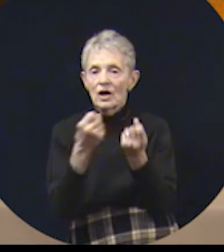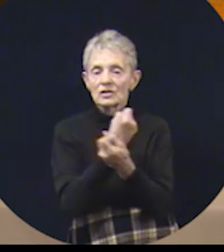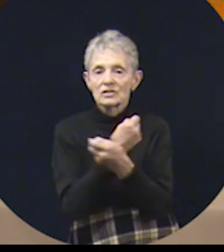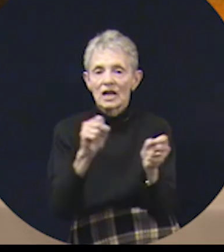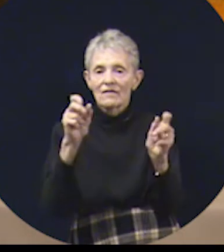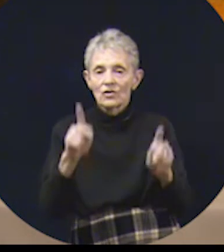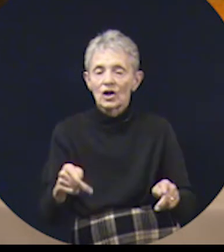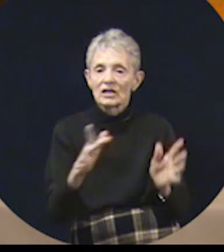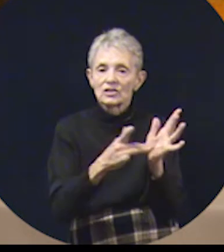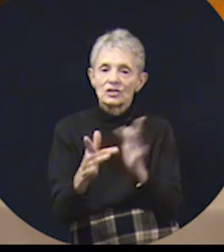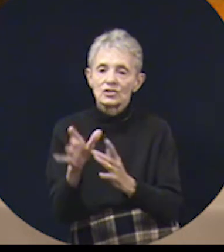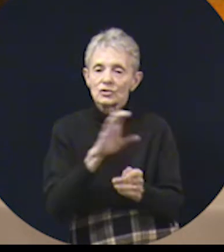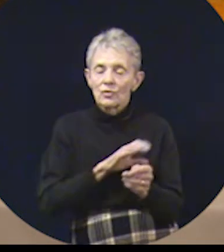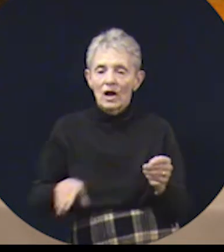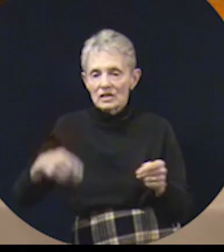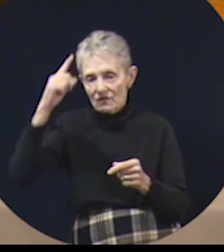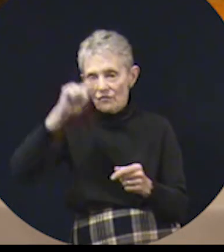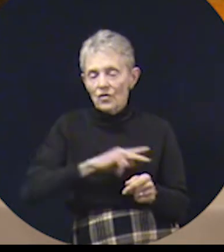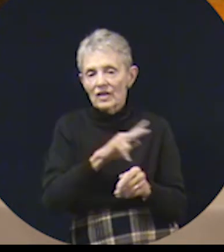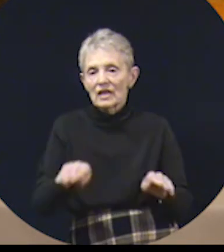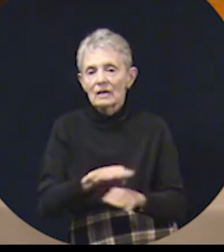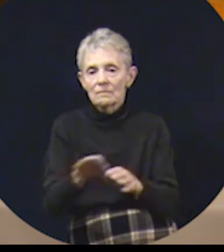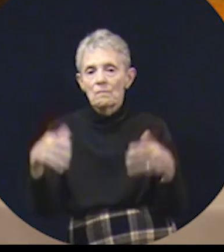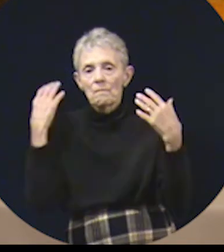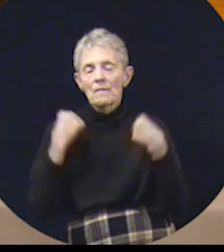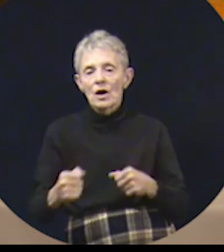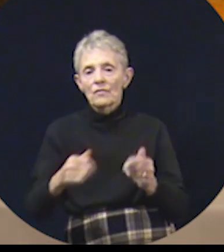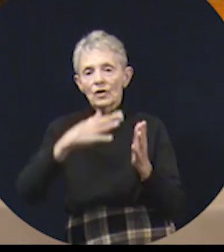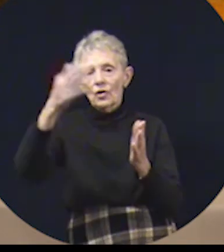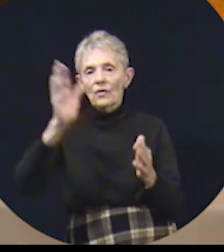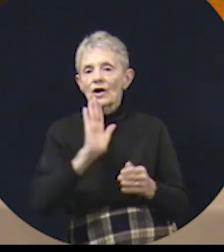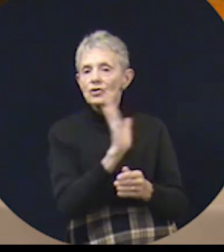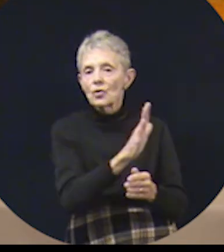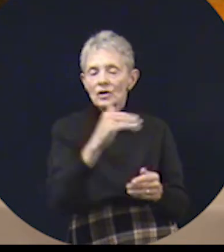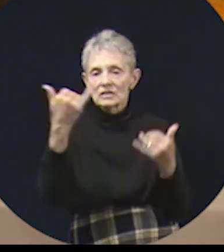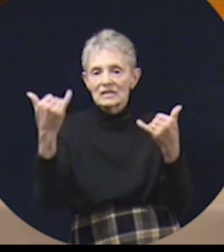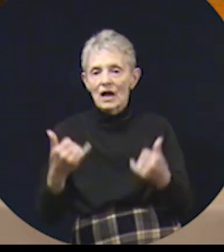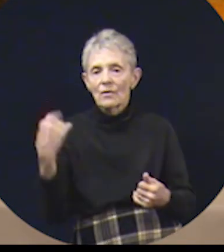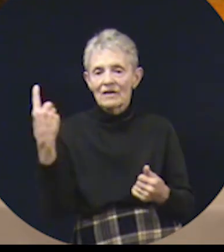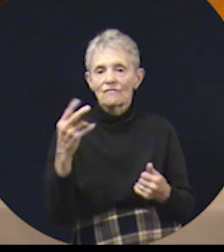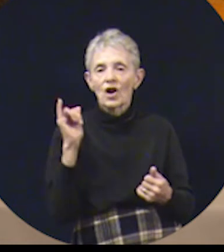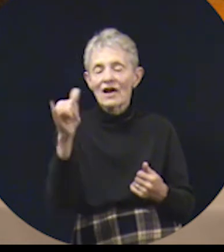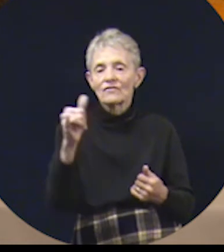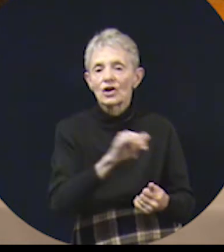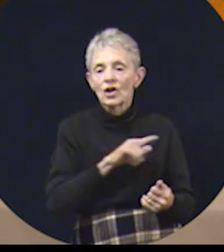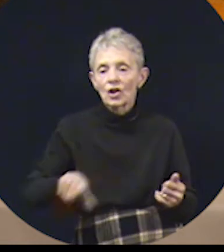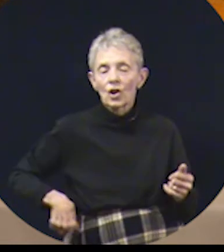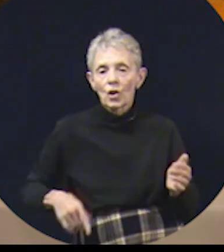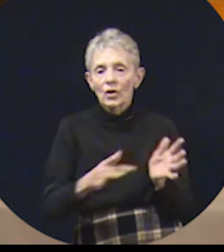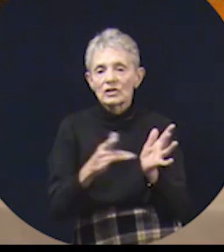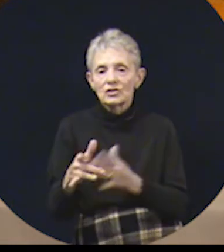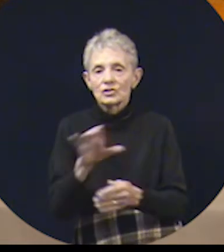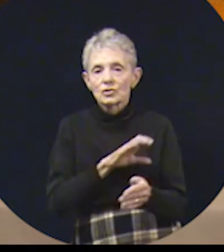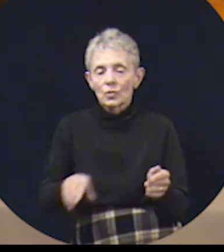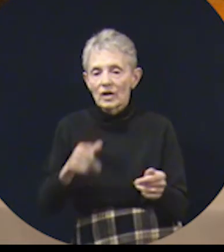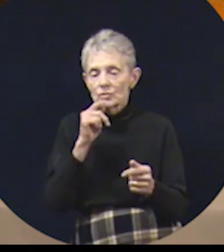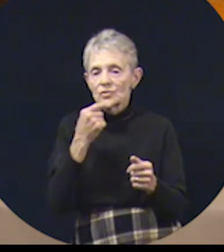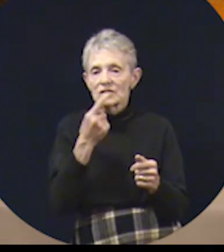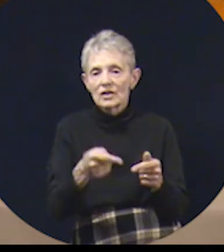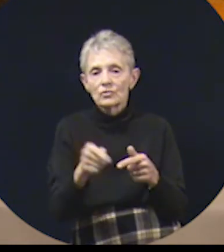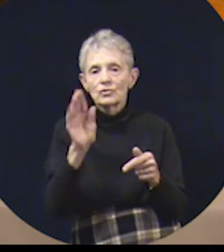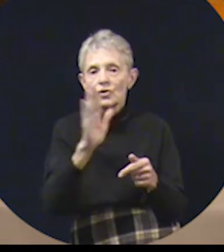For the kingdom, the power, and the glory are yours now and forever. Lord Jesus Christ, who said to your